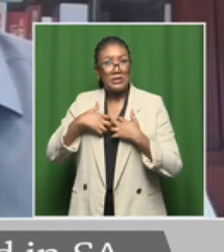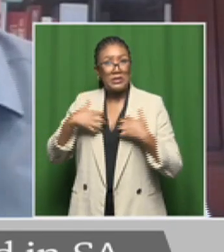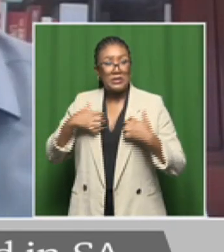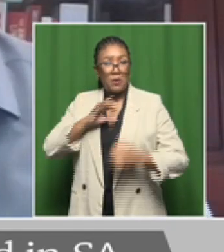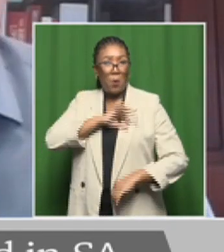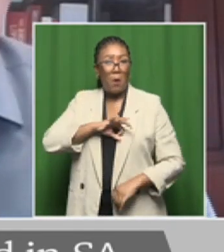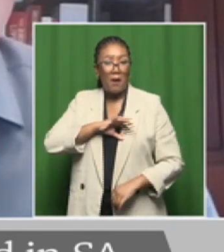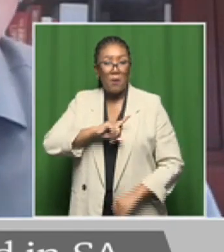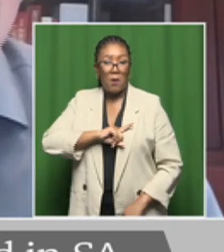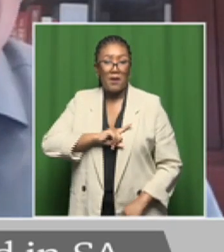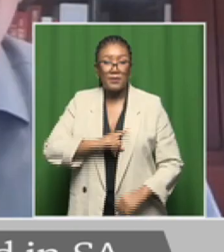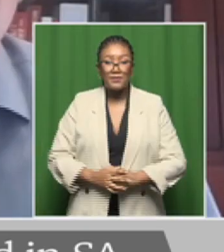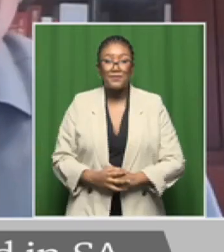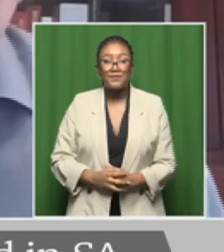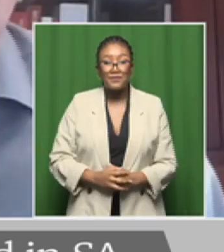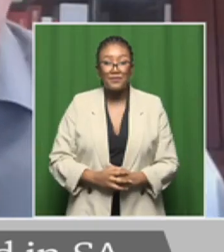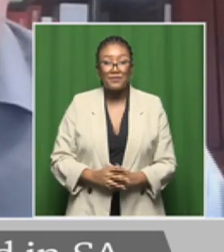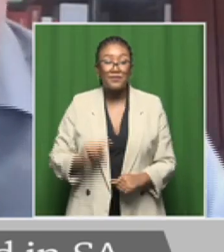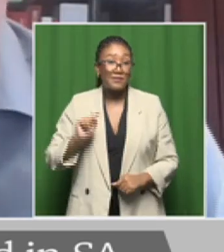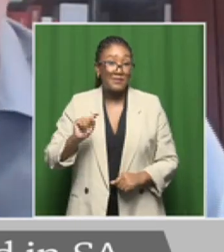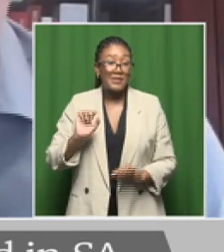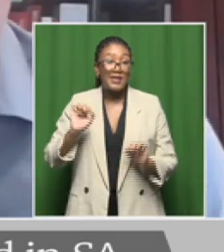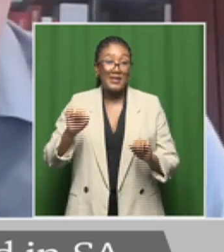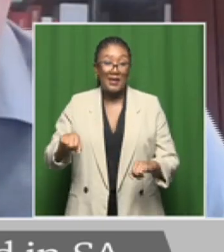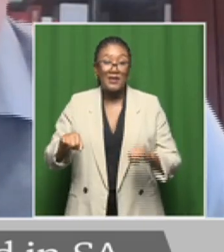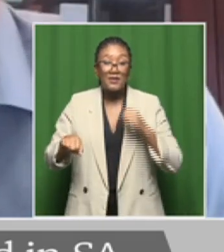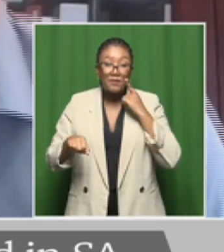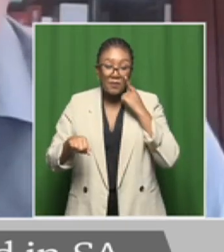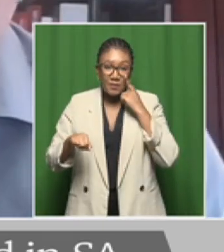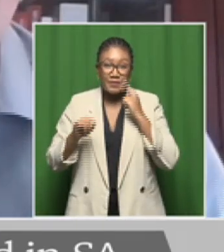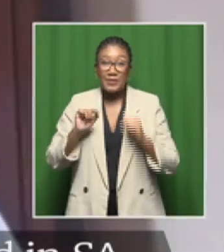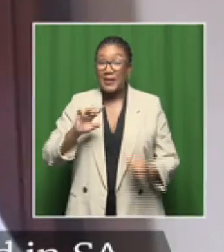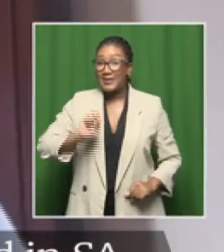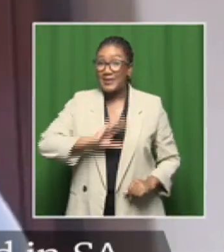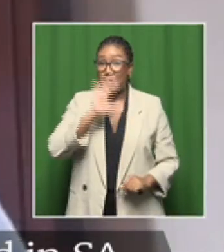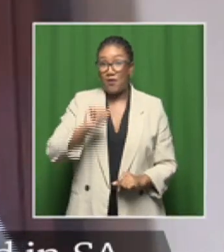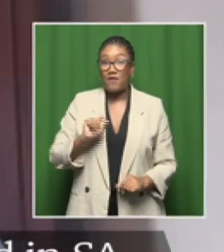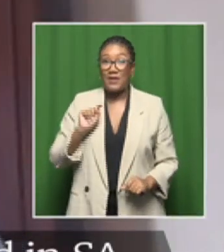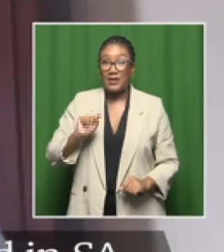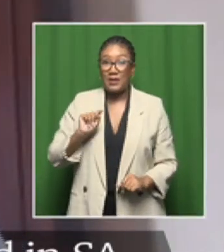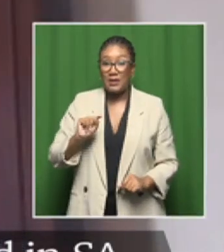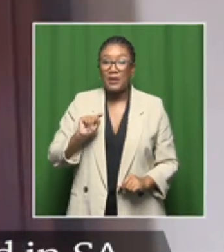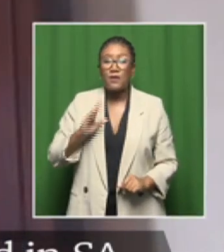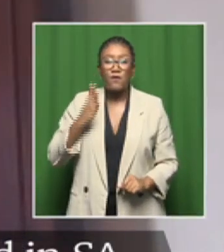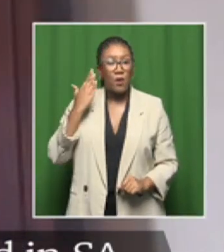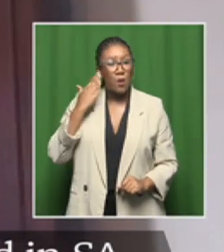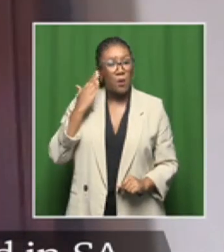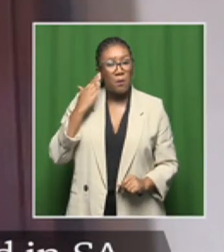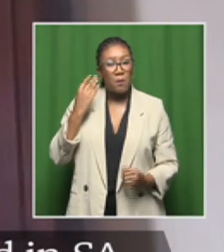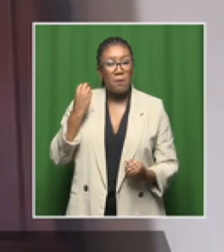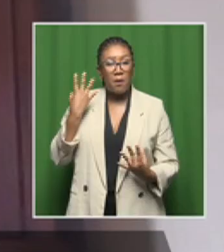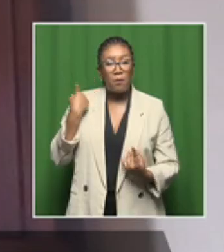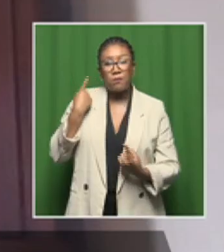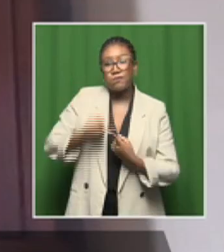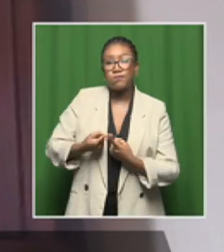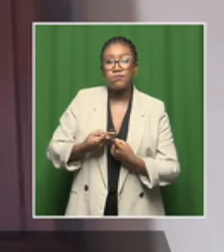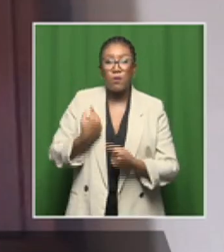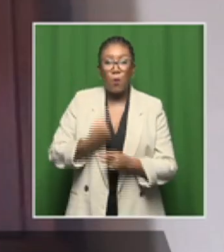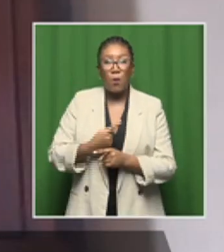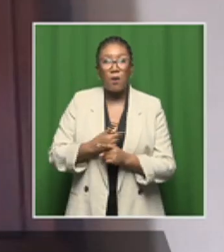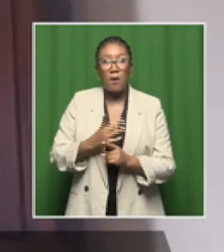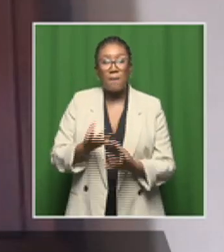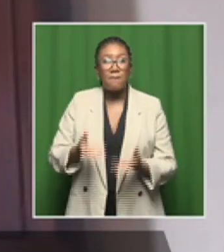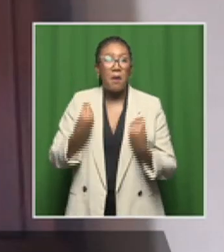Firstly, as you correctly point out, our country has usually been known for more infectious type